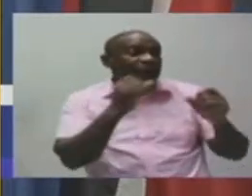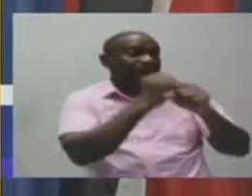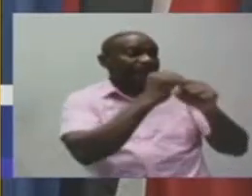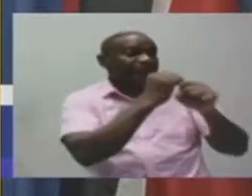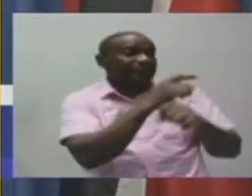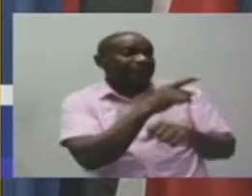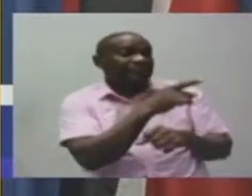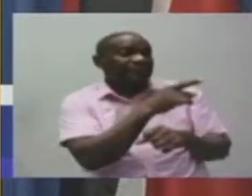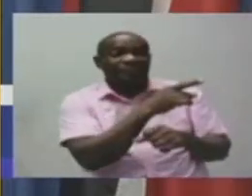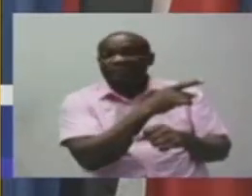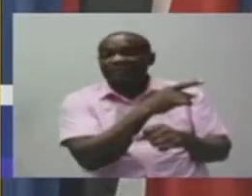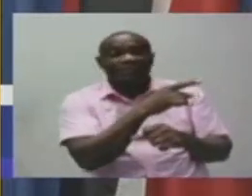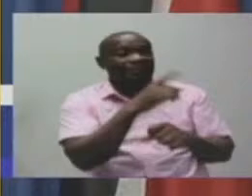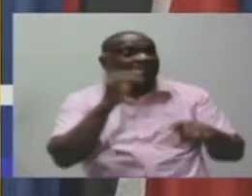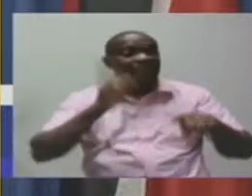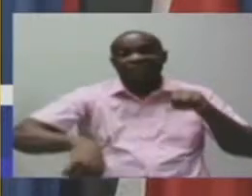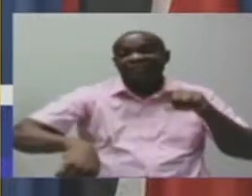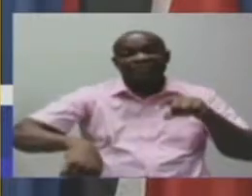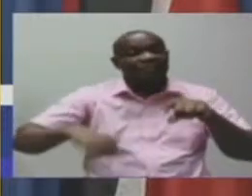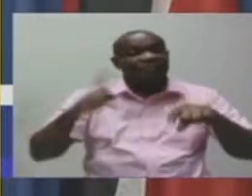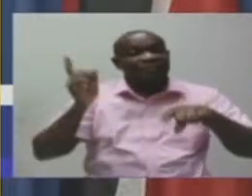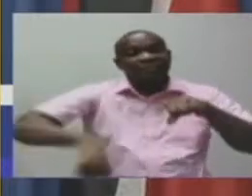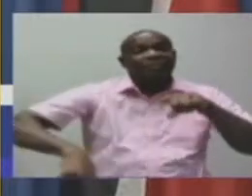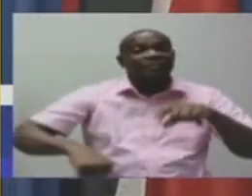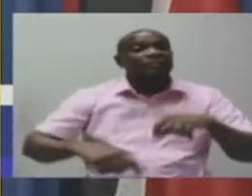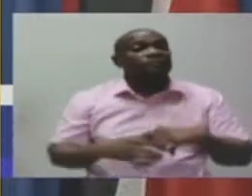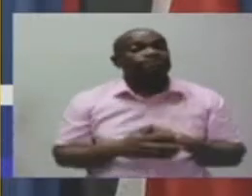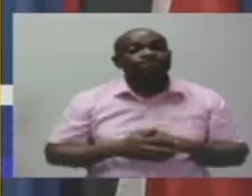But there are other things that we will do.